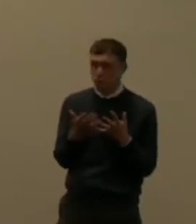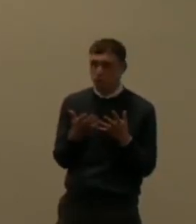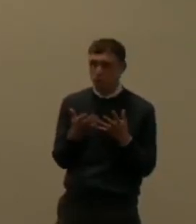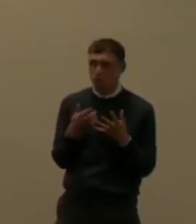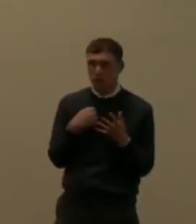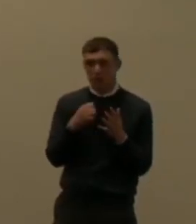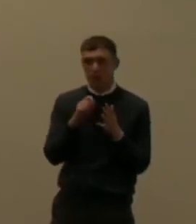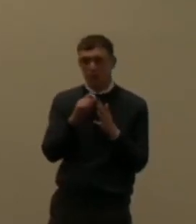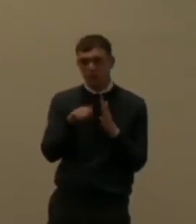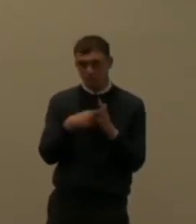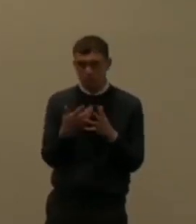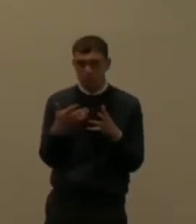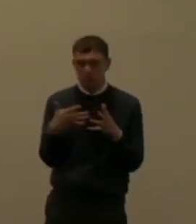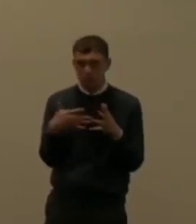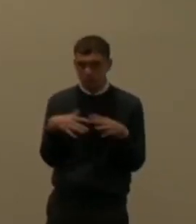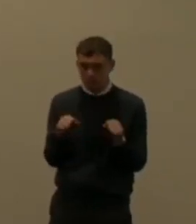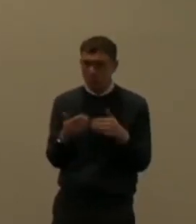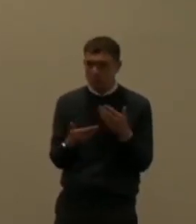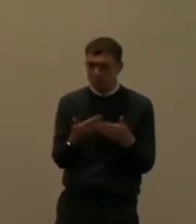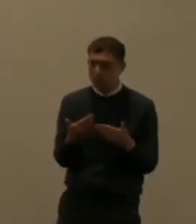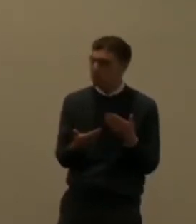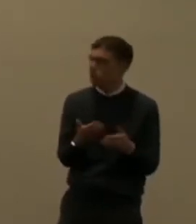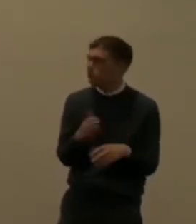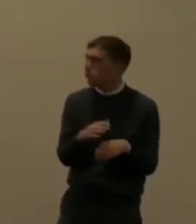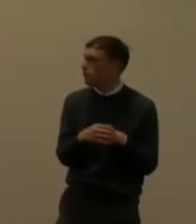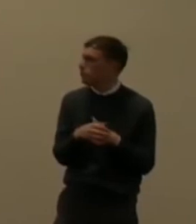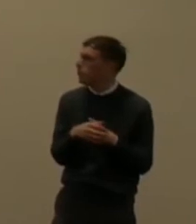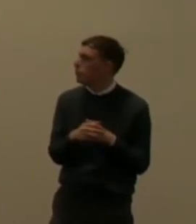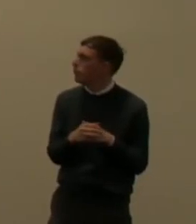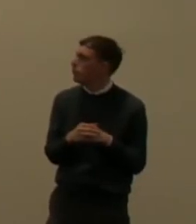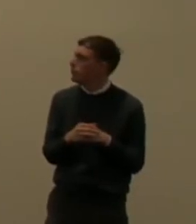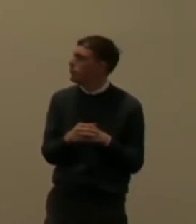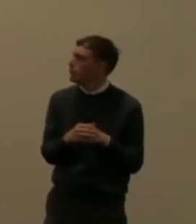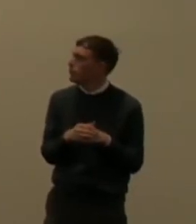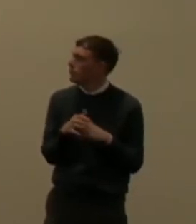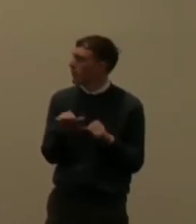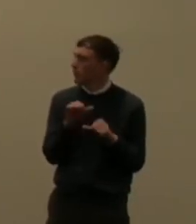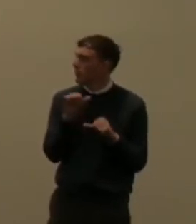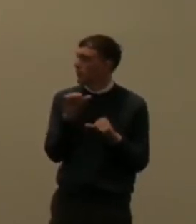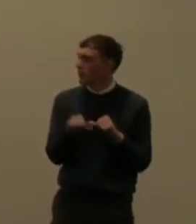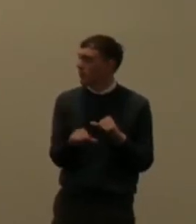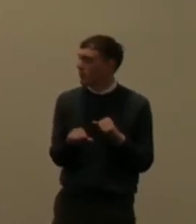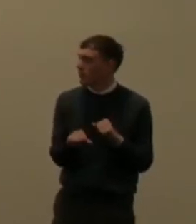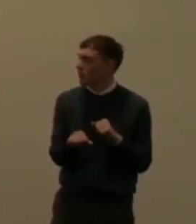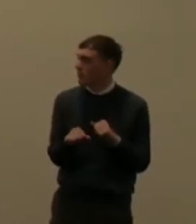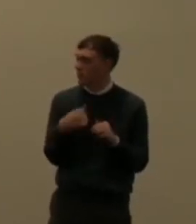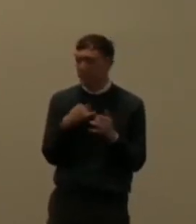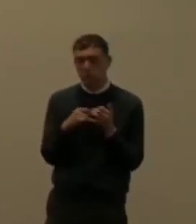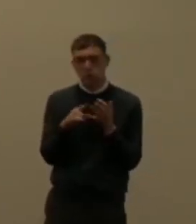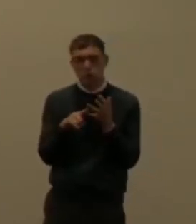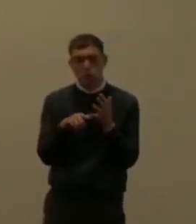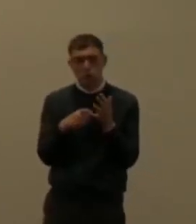my project, my Power App Test Automation project. Then I need to, because basically this is the source code